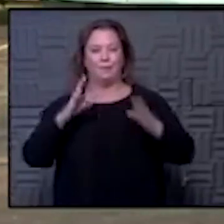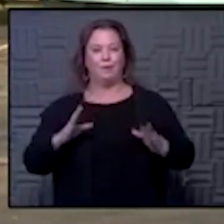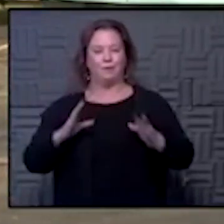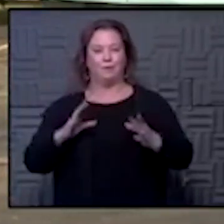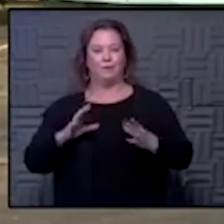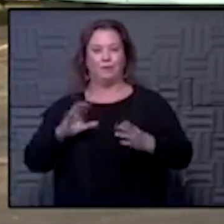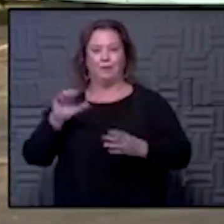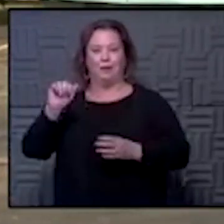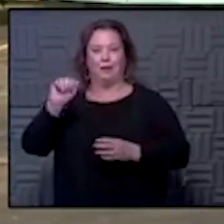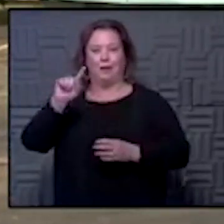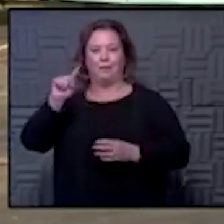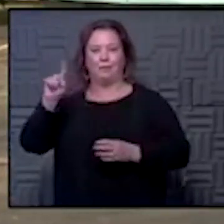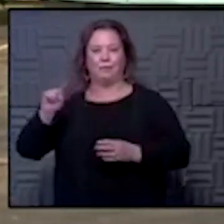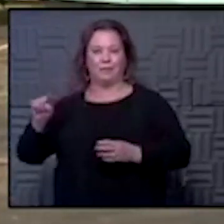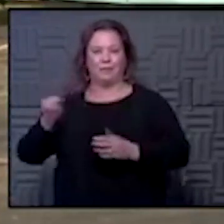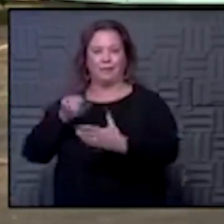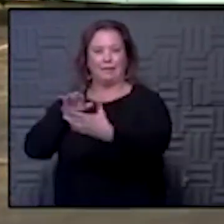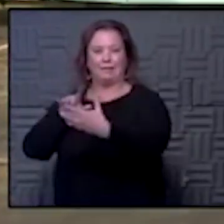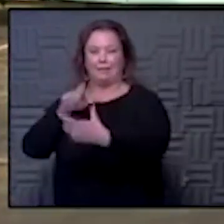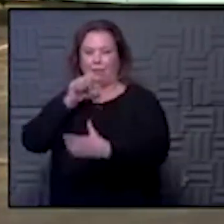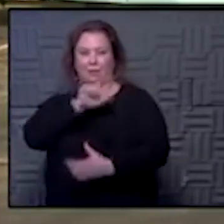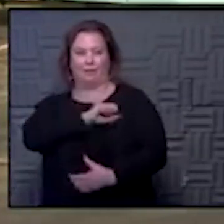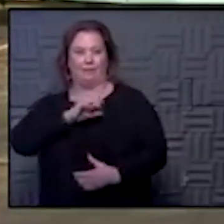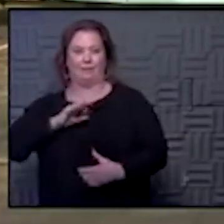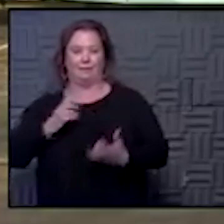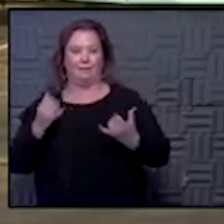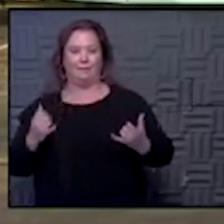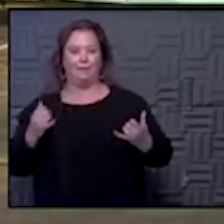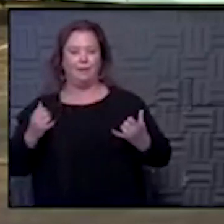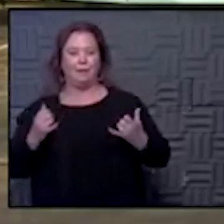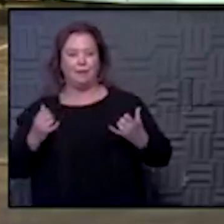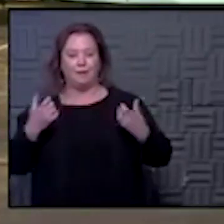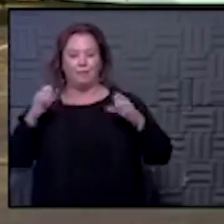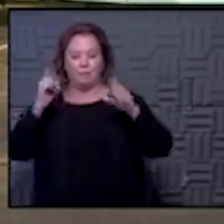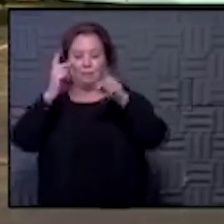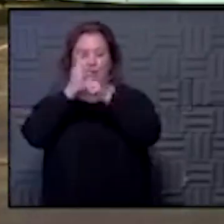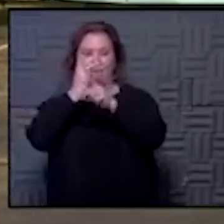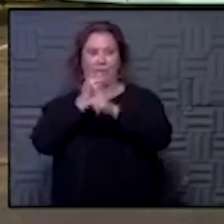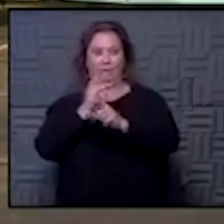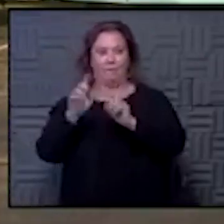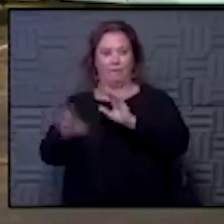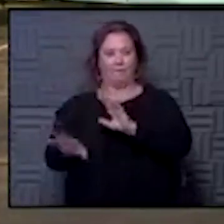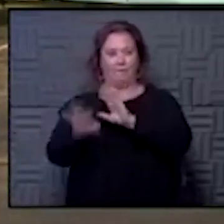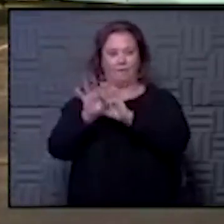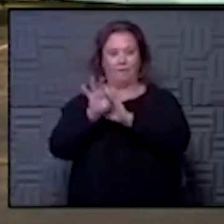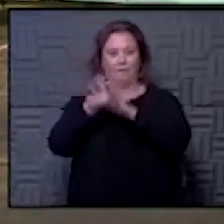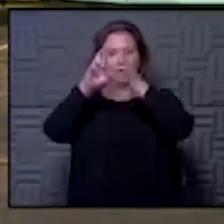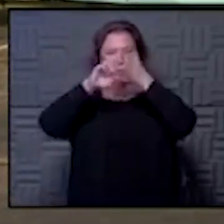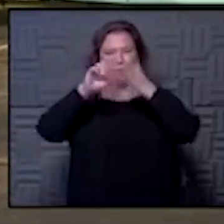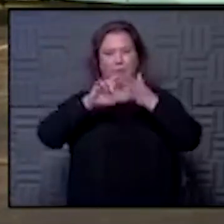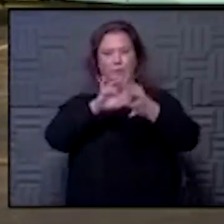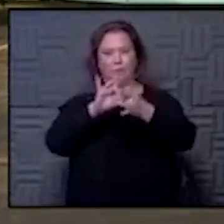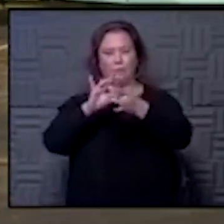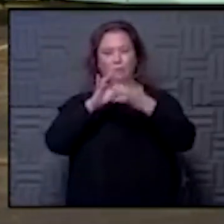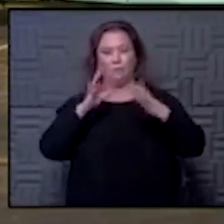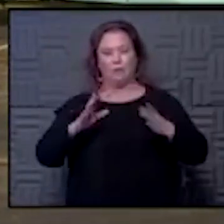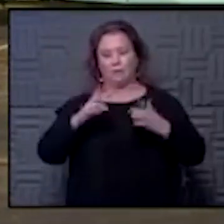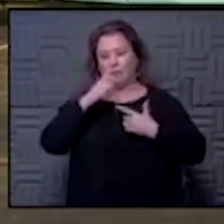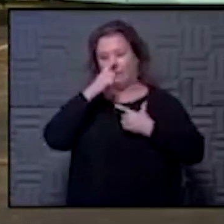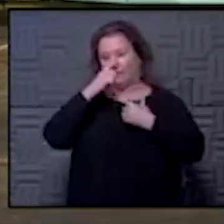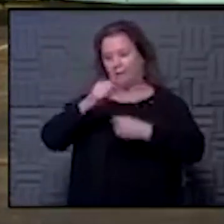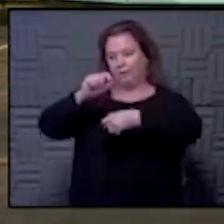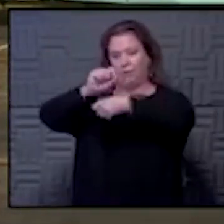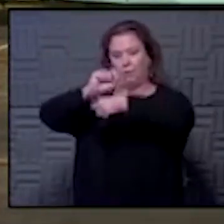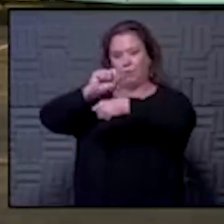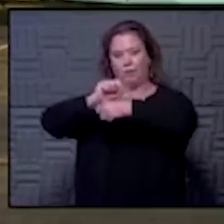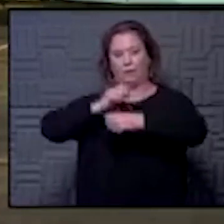this AstraZeneca study, so we don't have the staff at the moment. So I'm trying to figure out if we can find research coordinators that are interested in